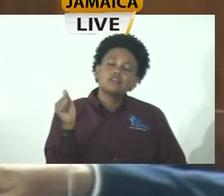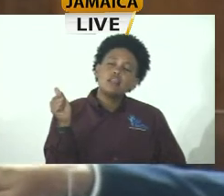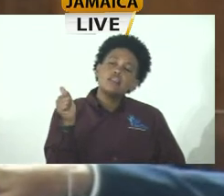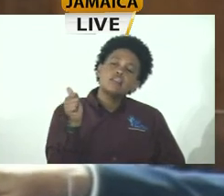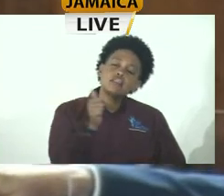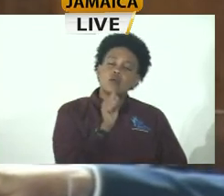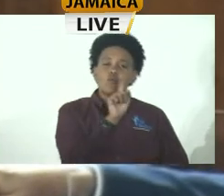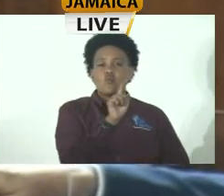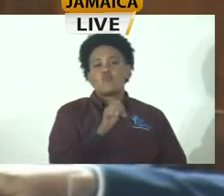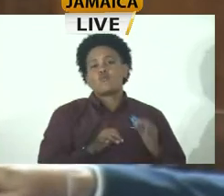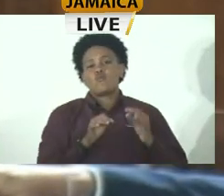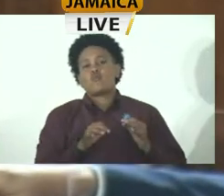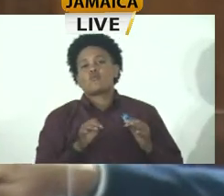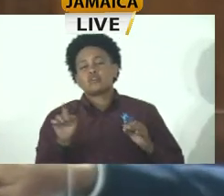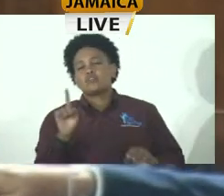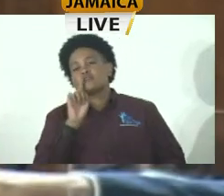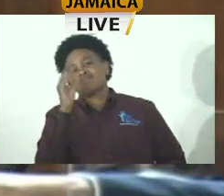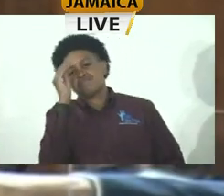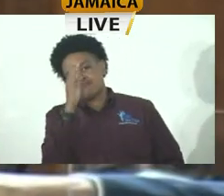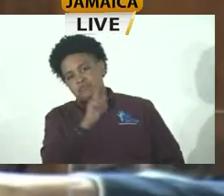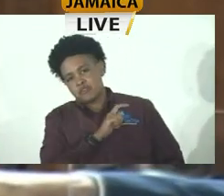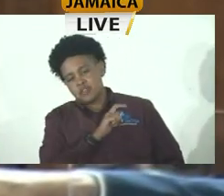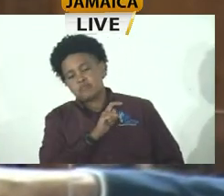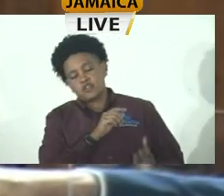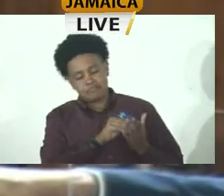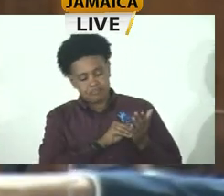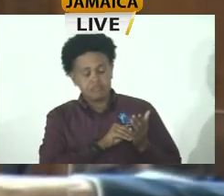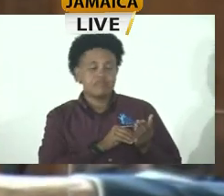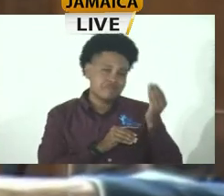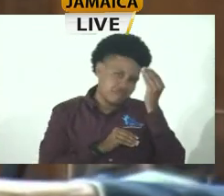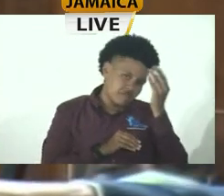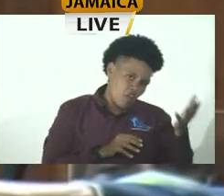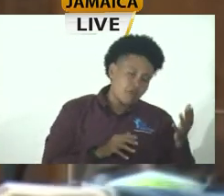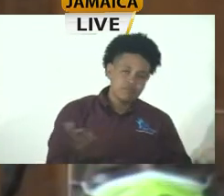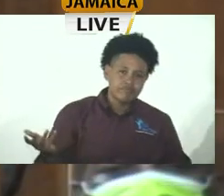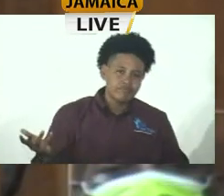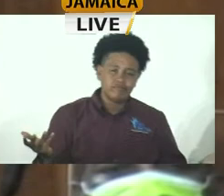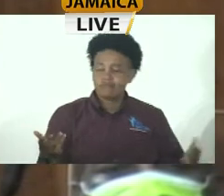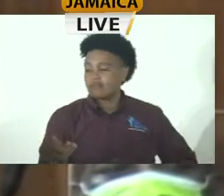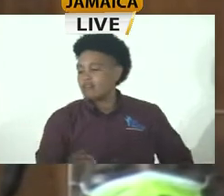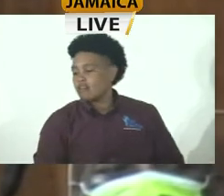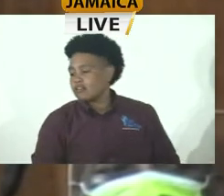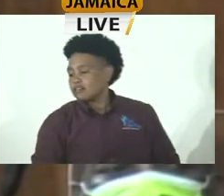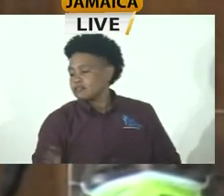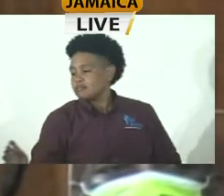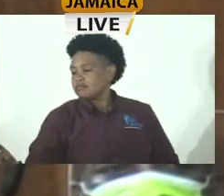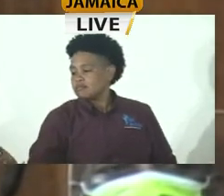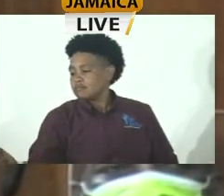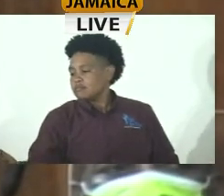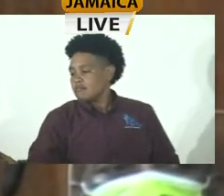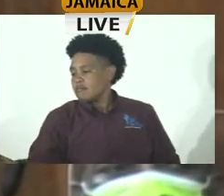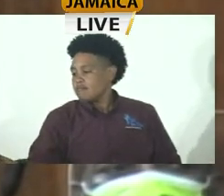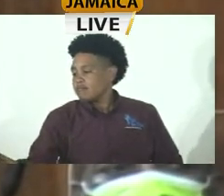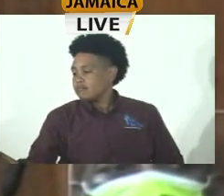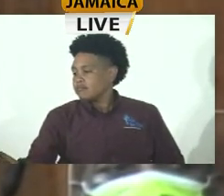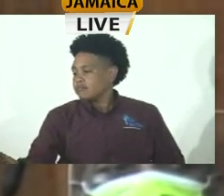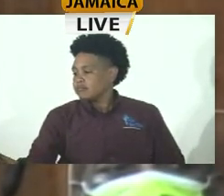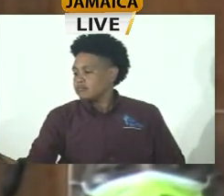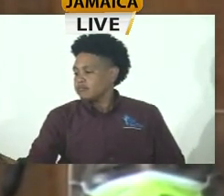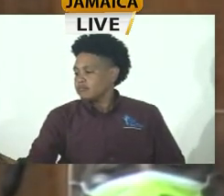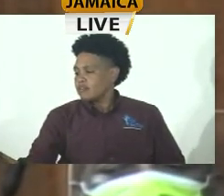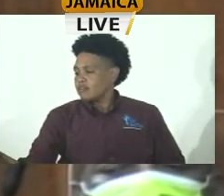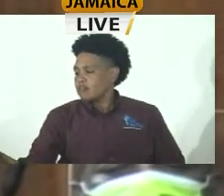parish court in order to give evidence moreover madam speaker witnesses could also from remote